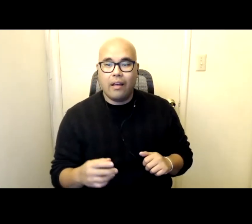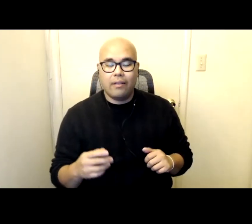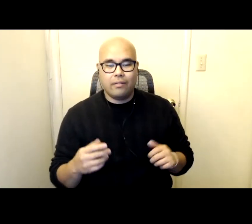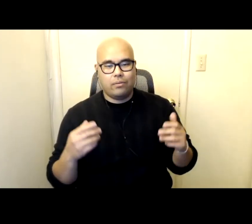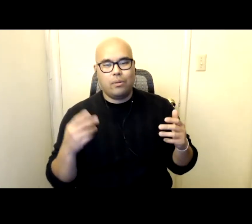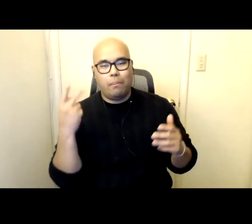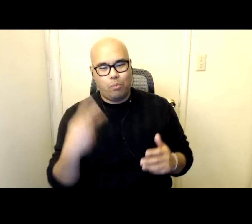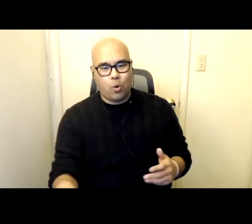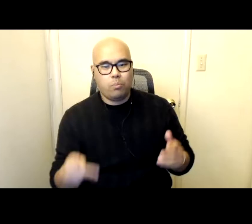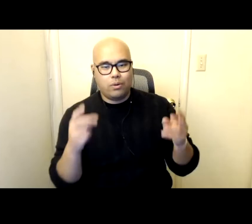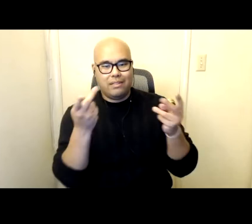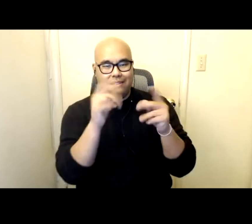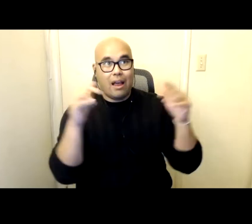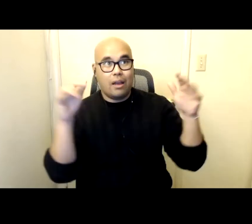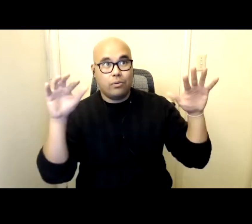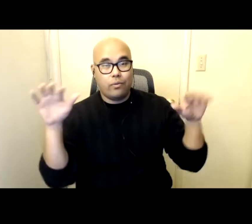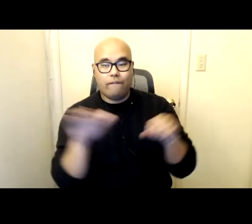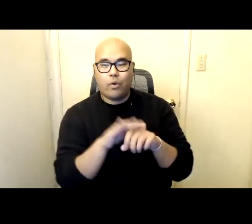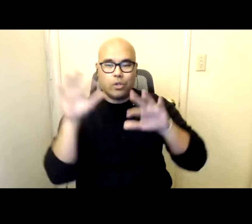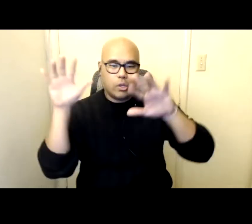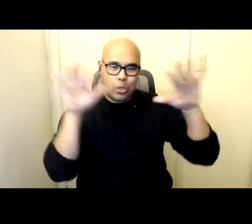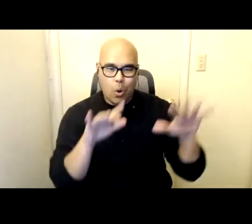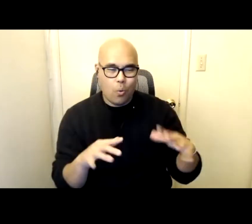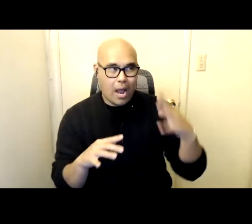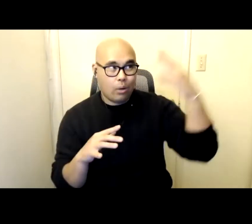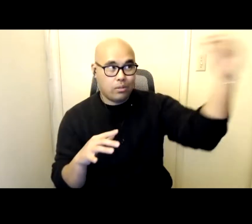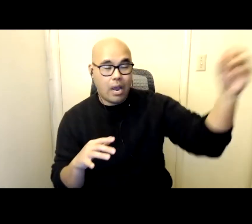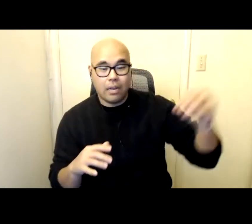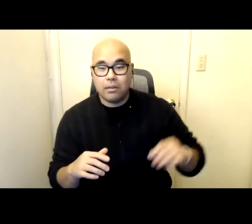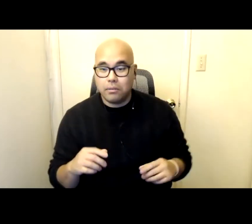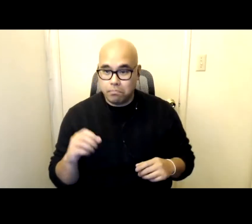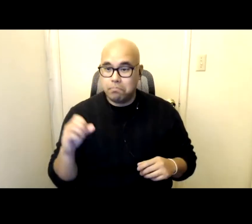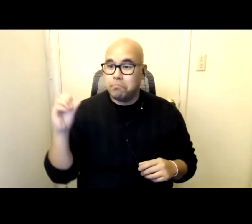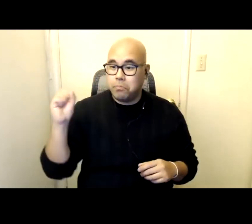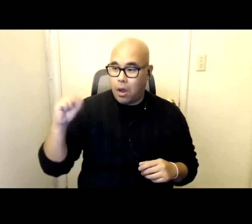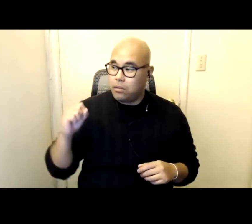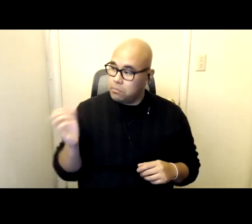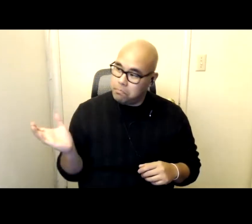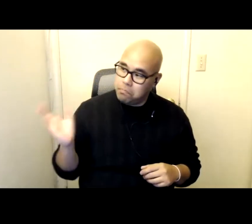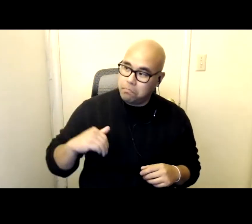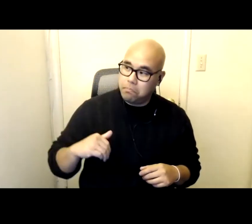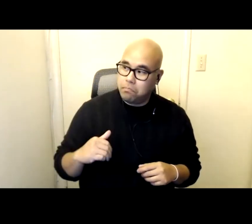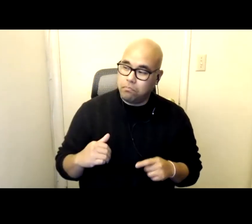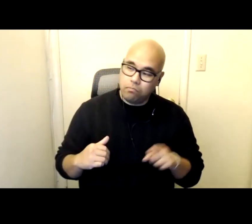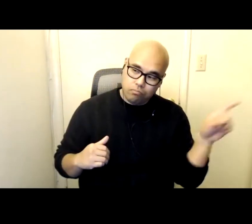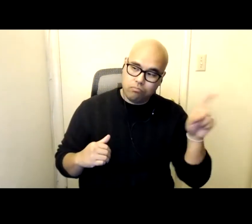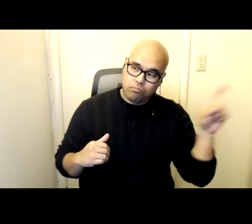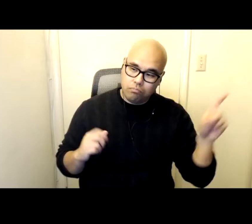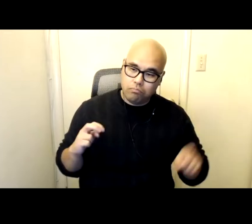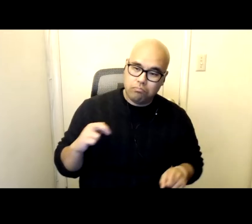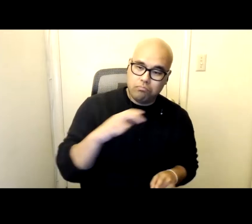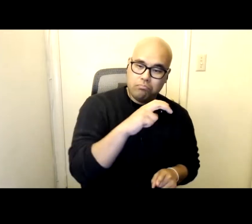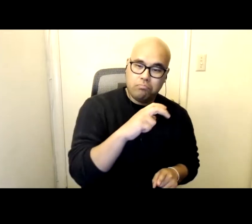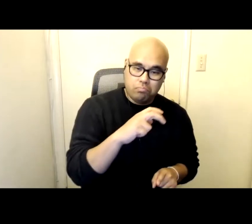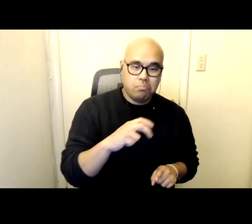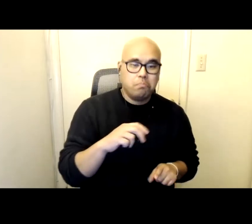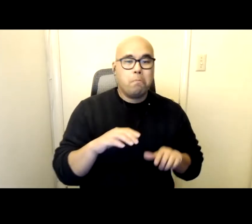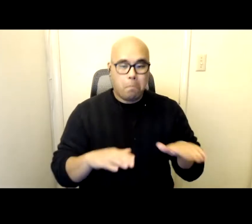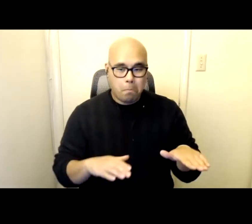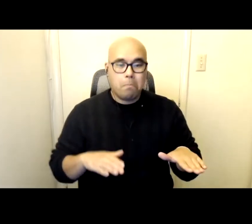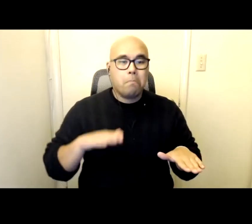sky heavy with snow. He nods, gestures toward the stairs, and takes the steps